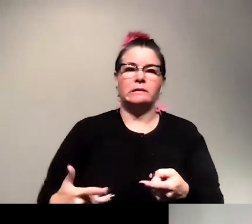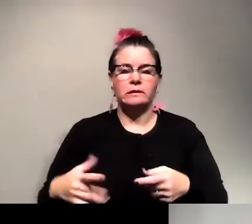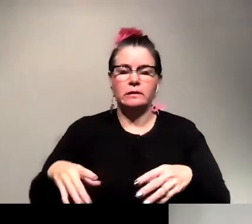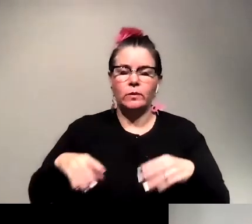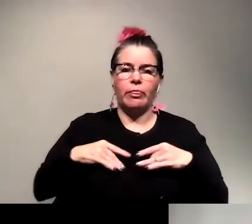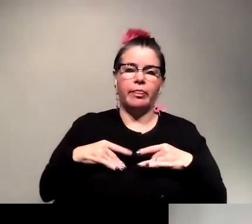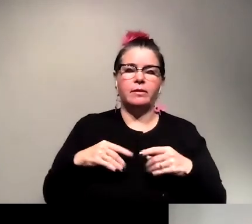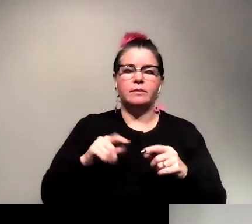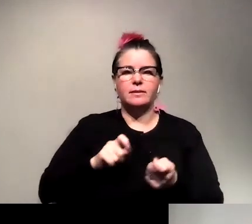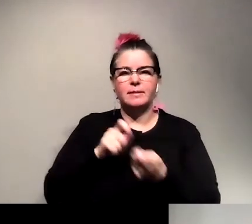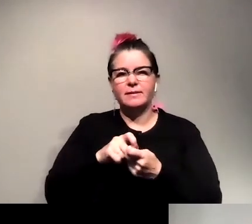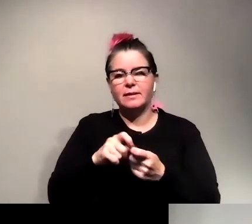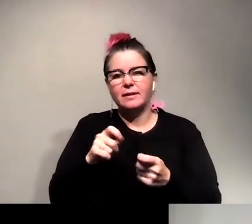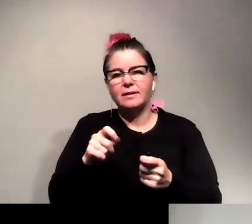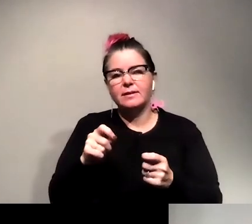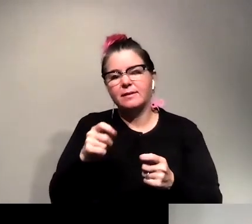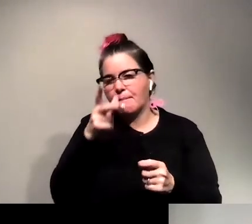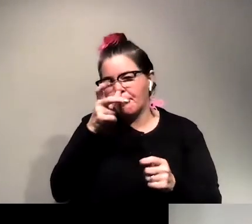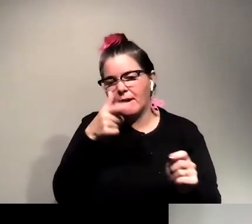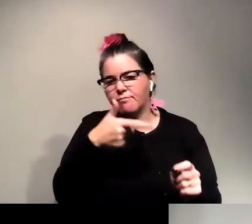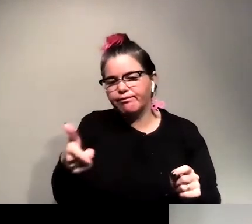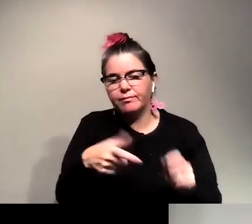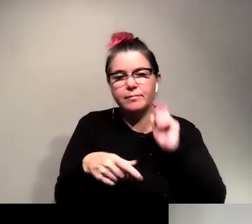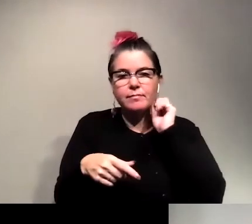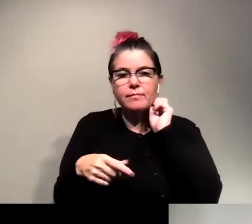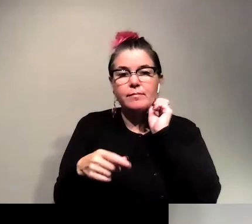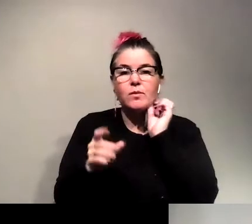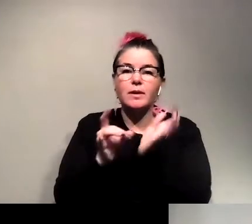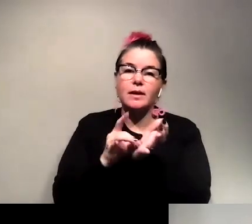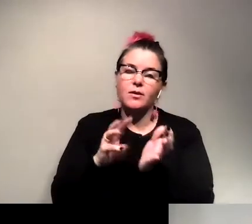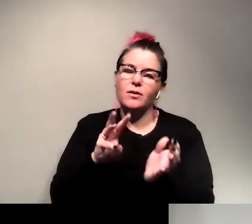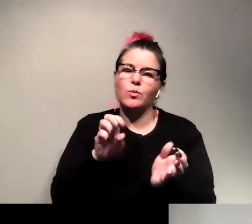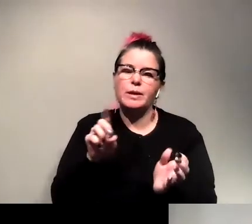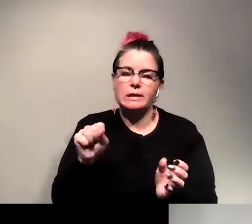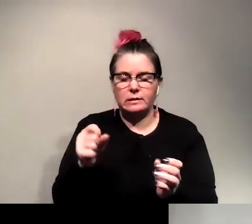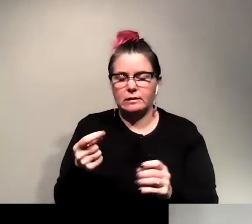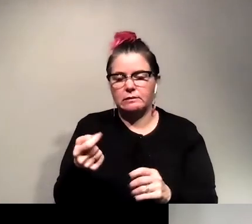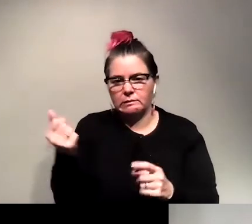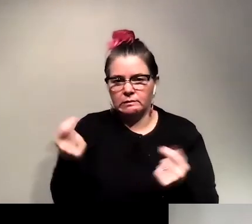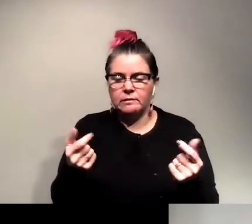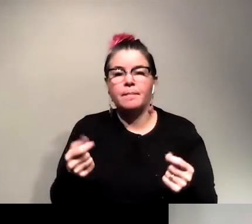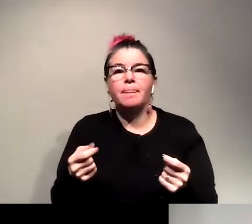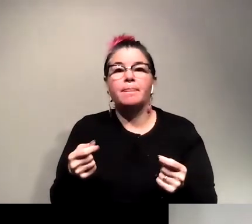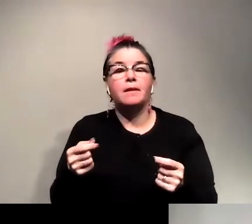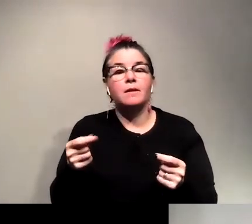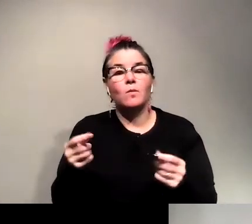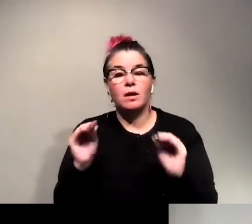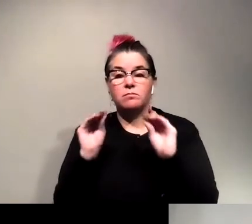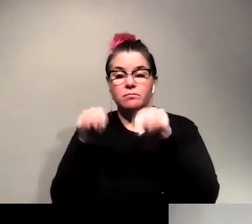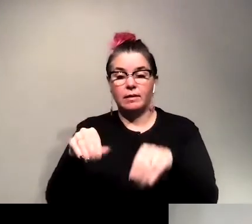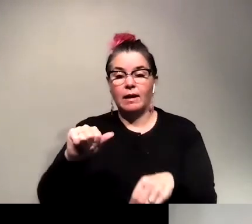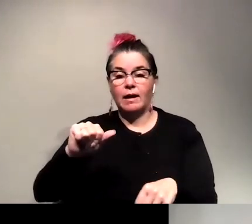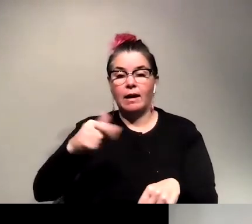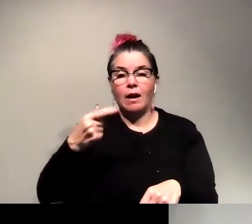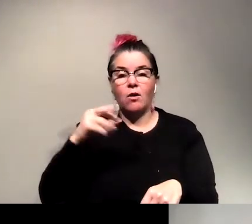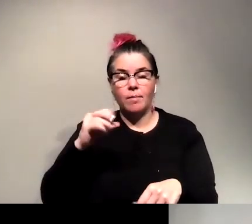certain pesticides. So in the case of, like, getting rid of, like, weeds, by basically introducing the agrobacterium into a